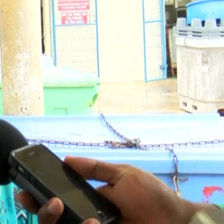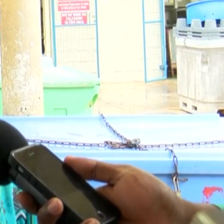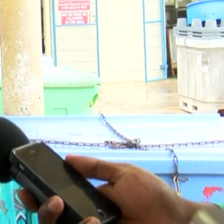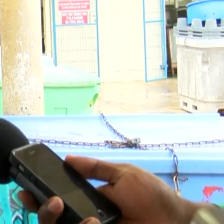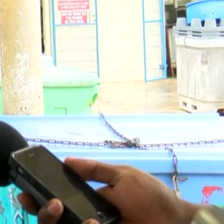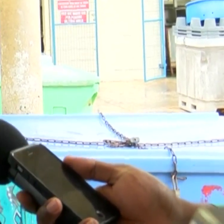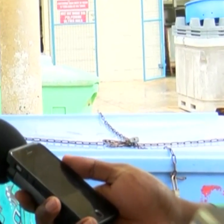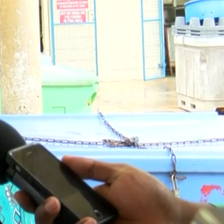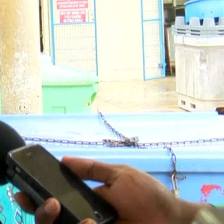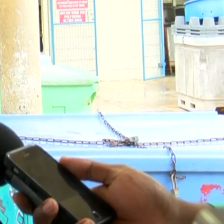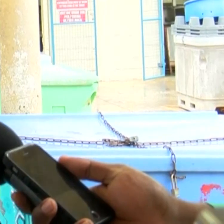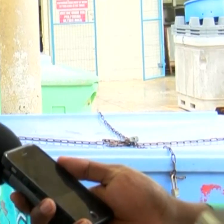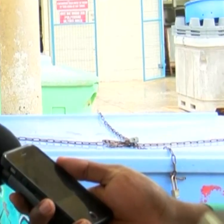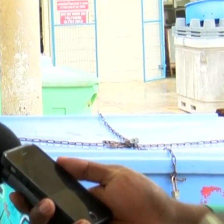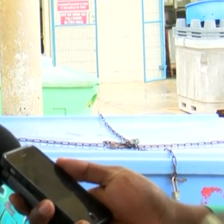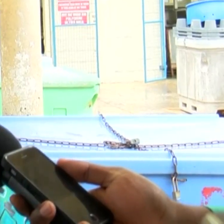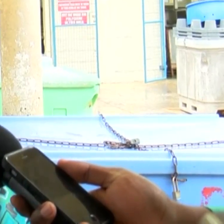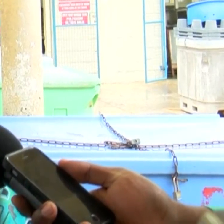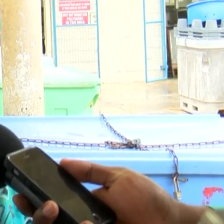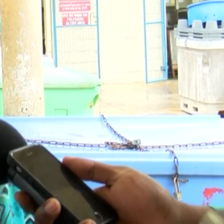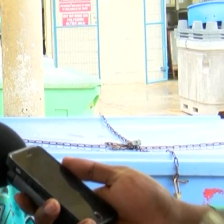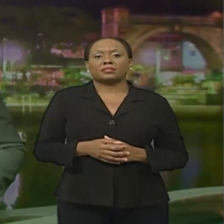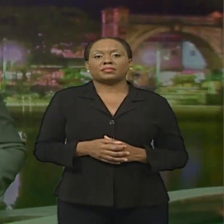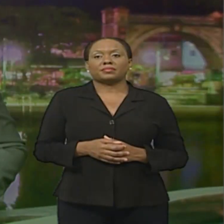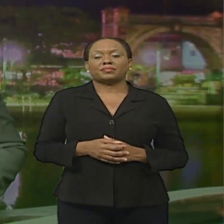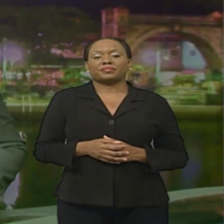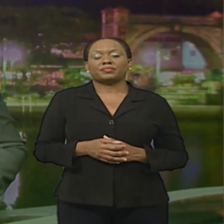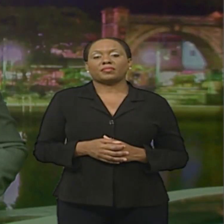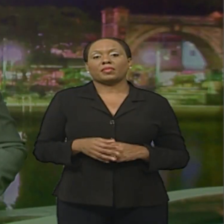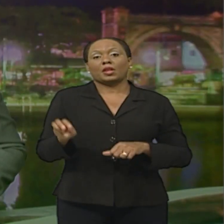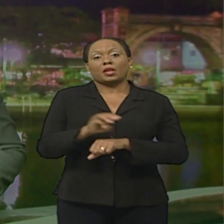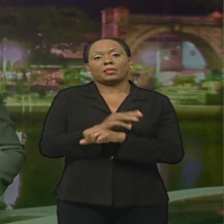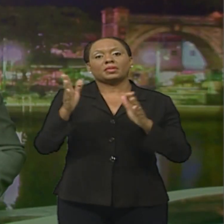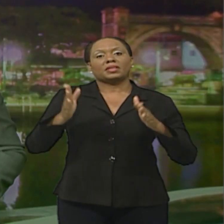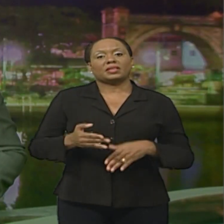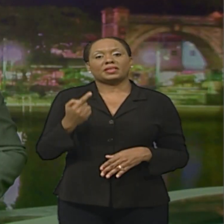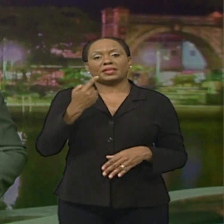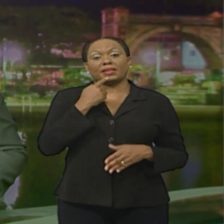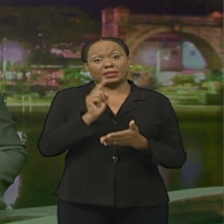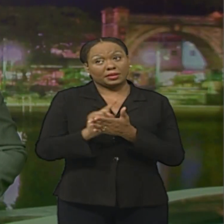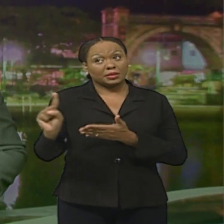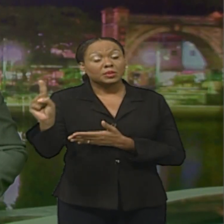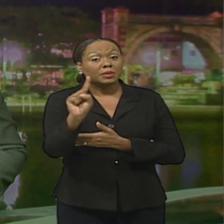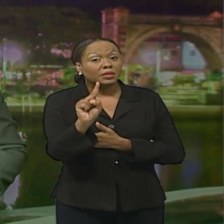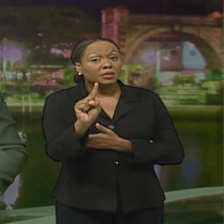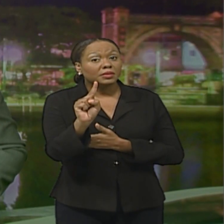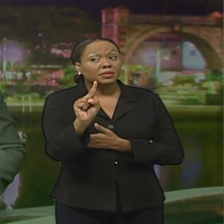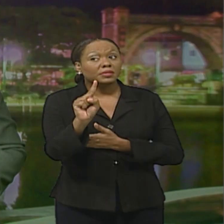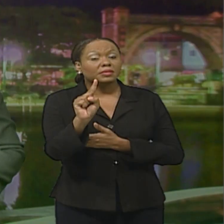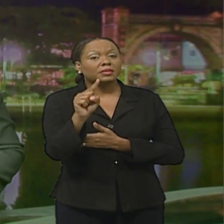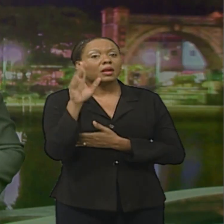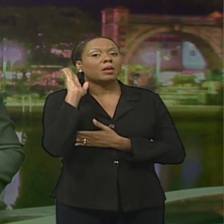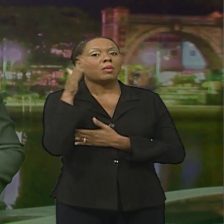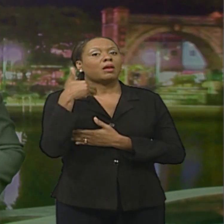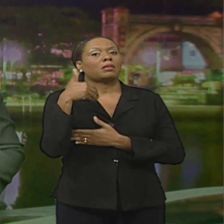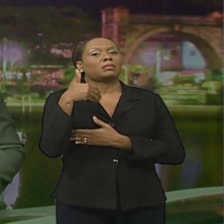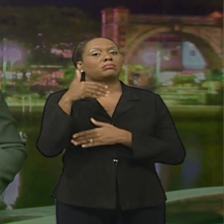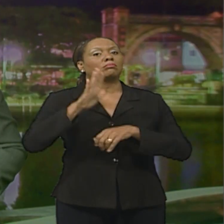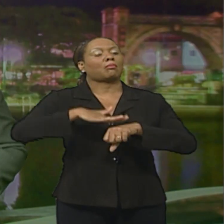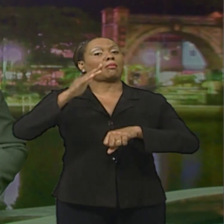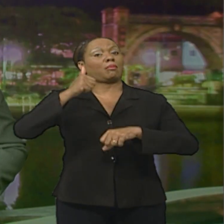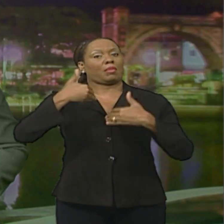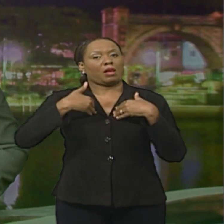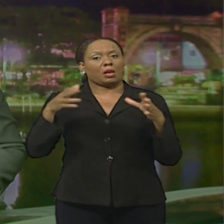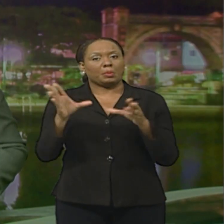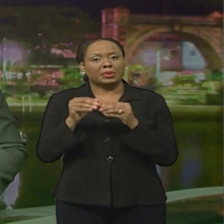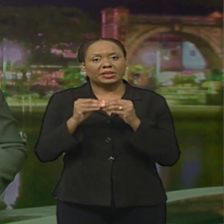out who's supposed to do what. Now, Minister Humphrey says he will be calling a meeting next week to address the issues